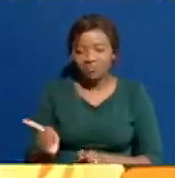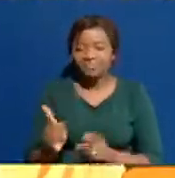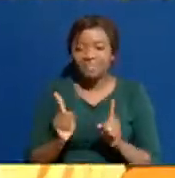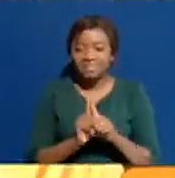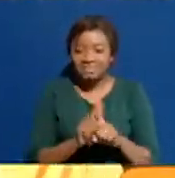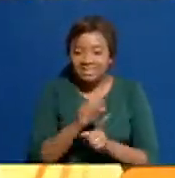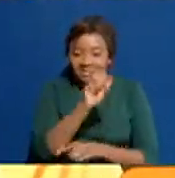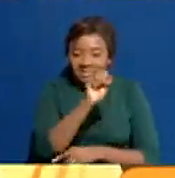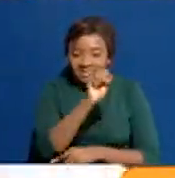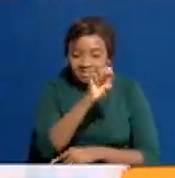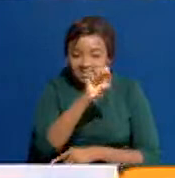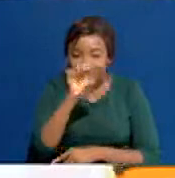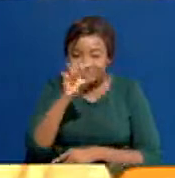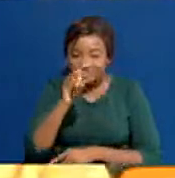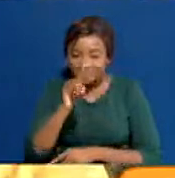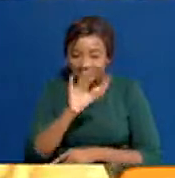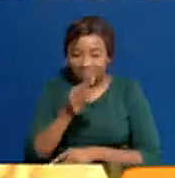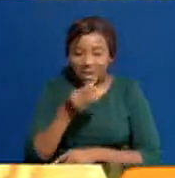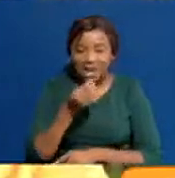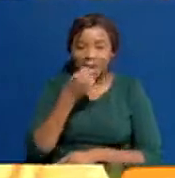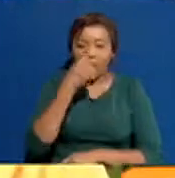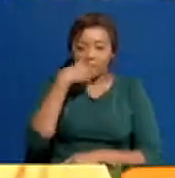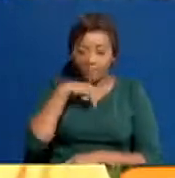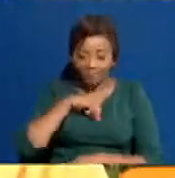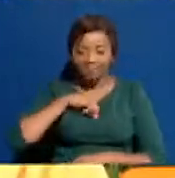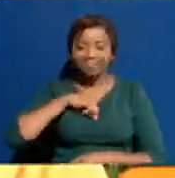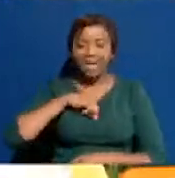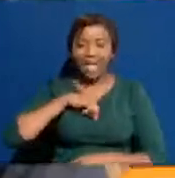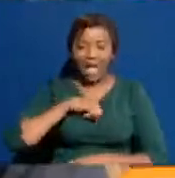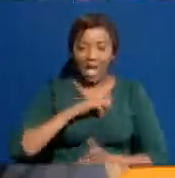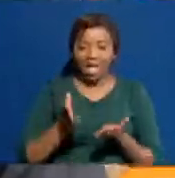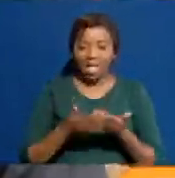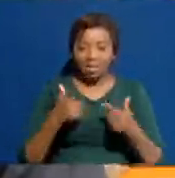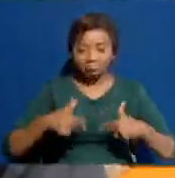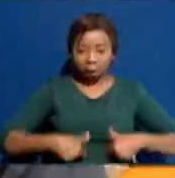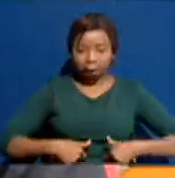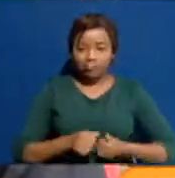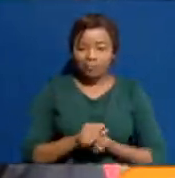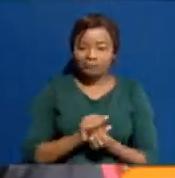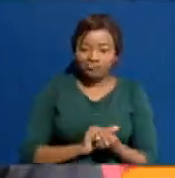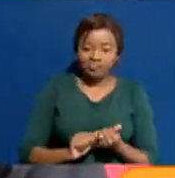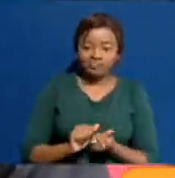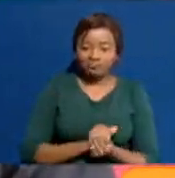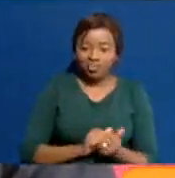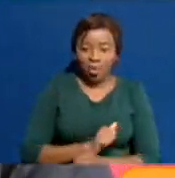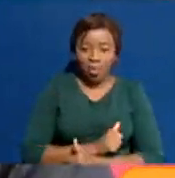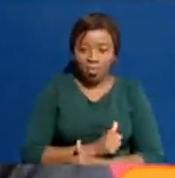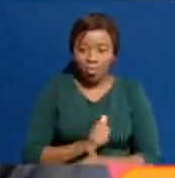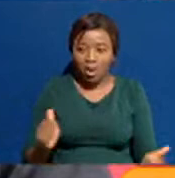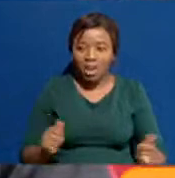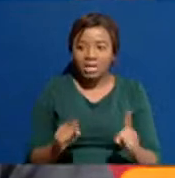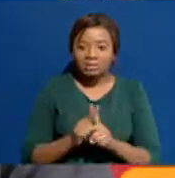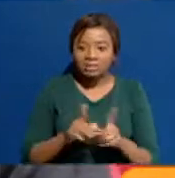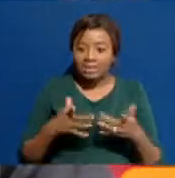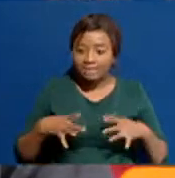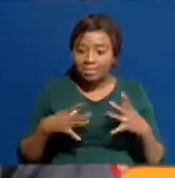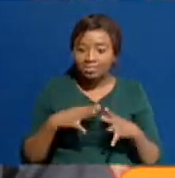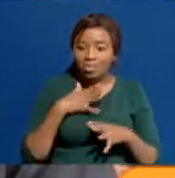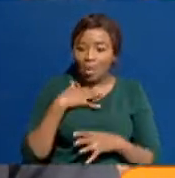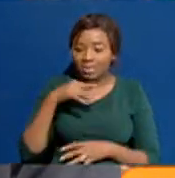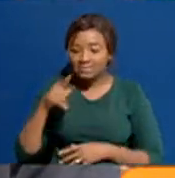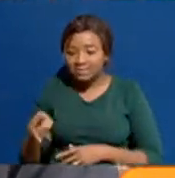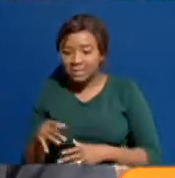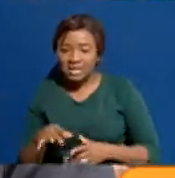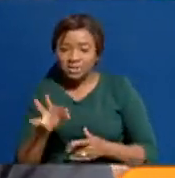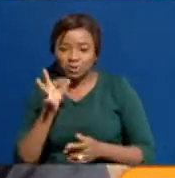fenesi tunapoikula inasaidia upande wa digestion. Watu wengi wanataka kuikula na hata wengine wanatengeneza